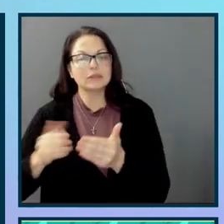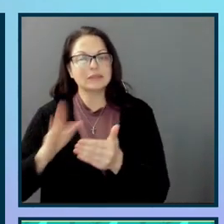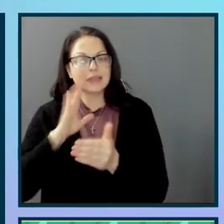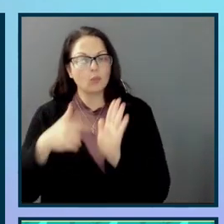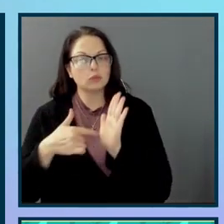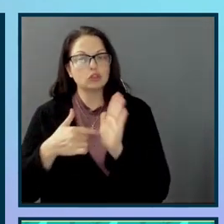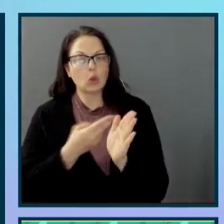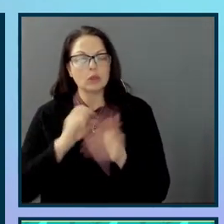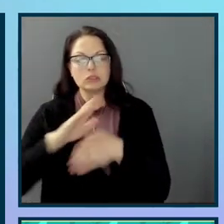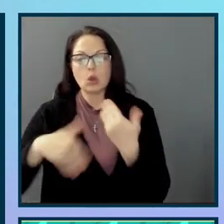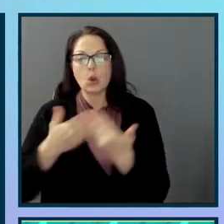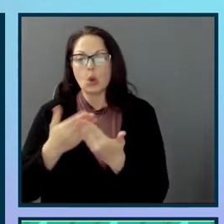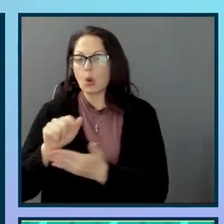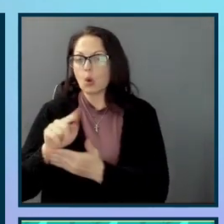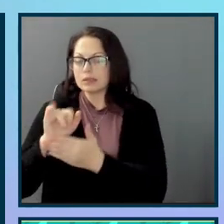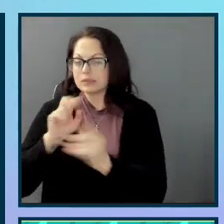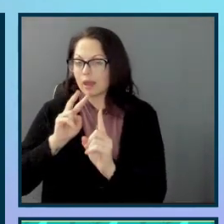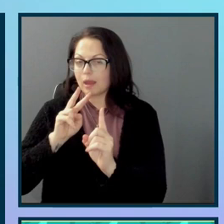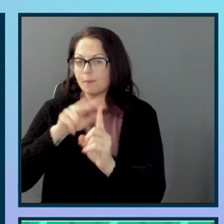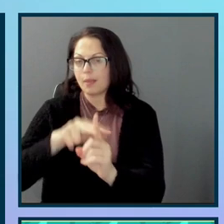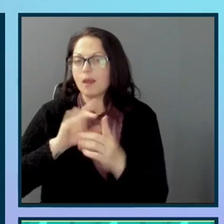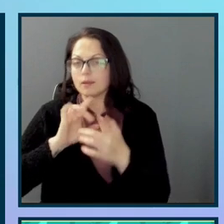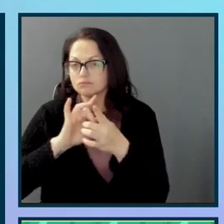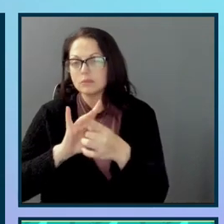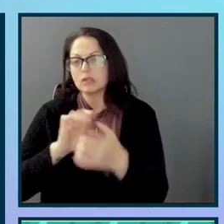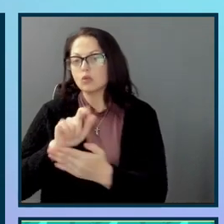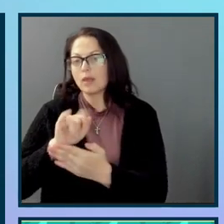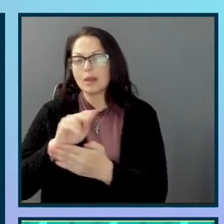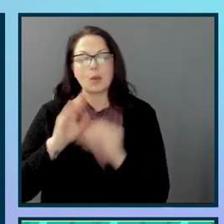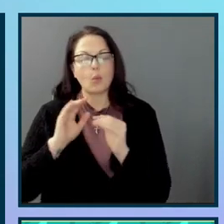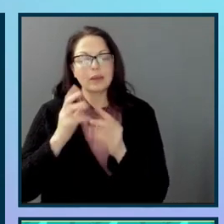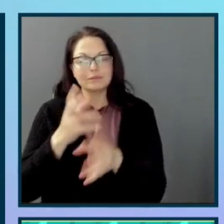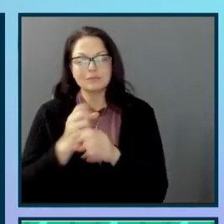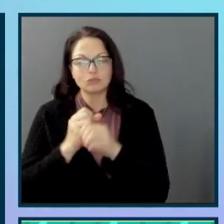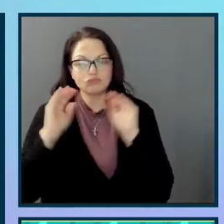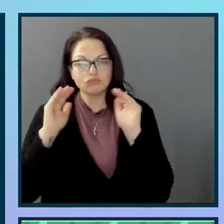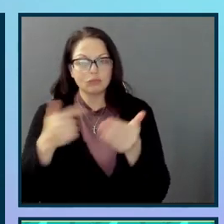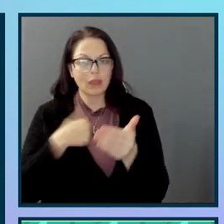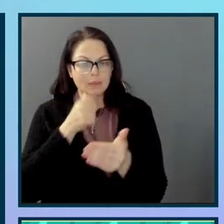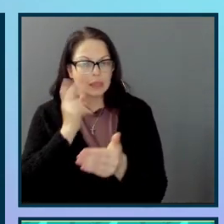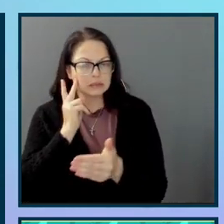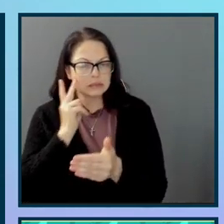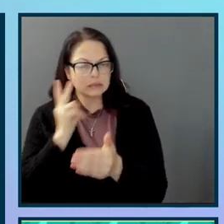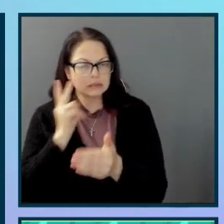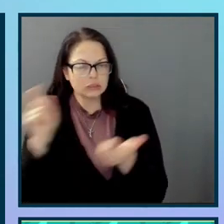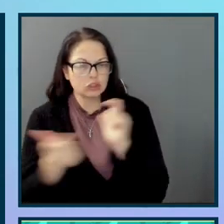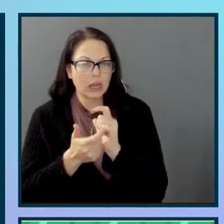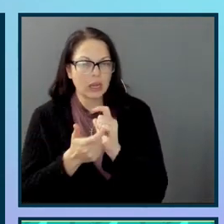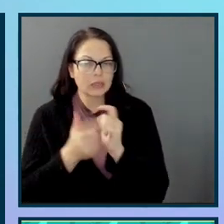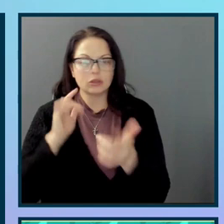all of the styling applied to the element when it receives focus. I'm not seeing a change in the browser, which is not very